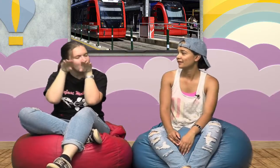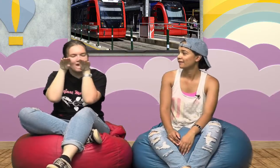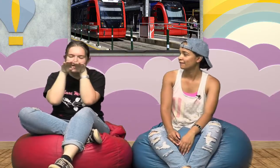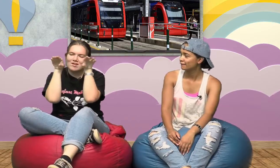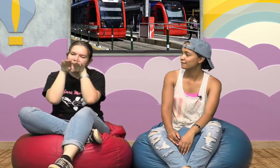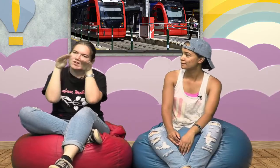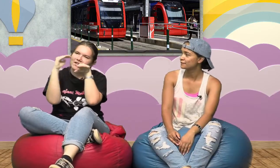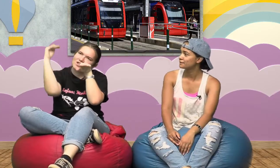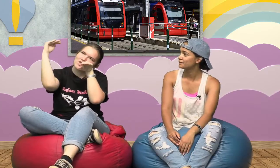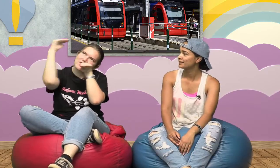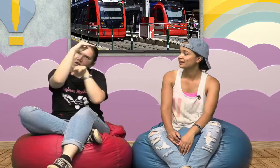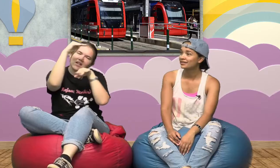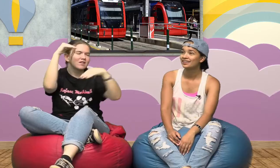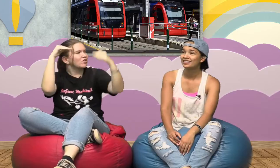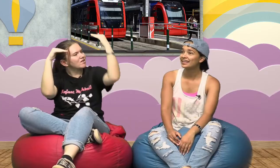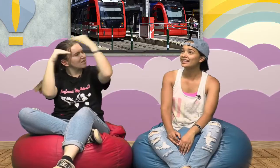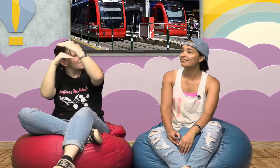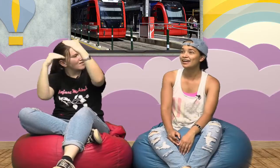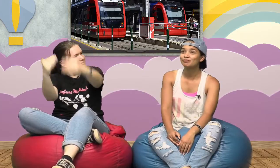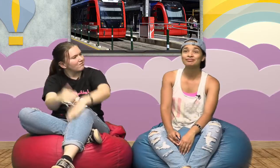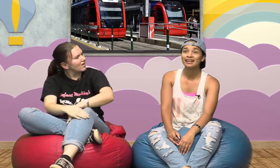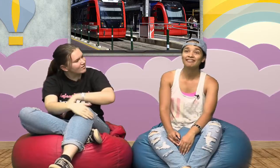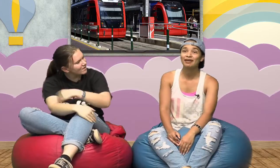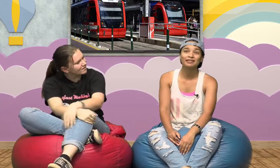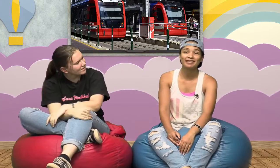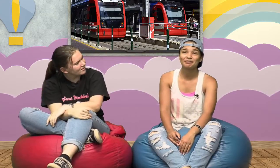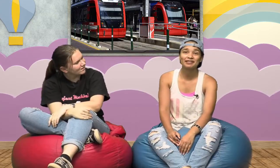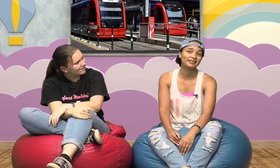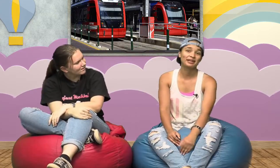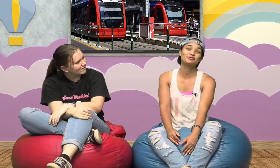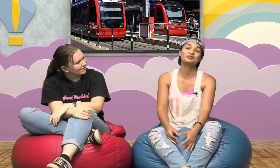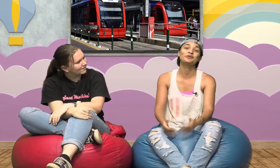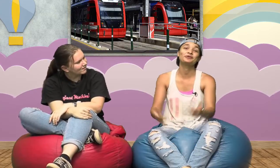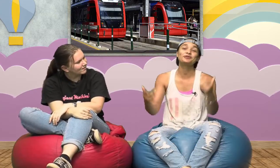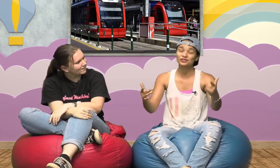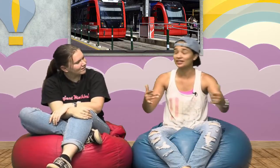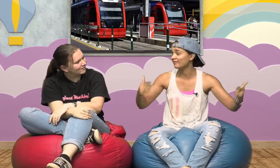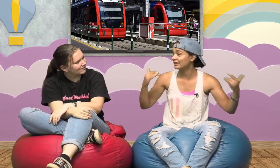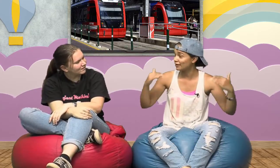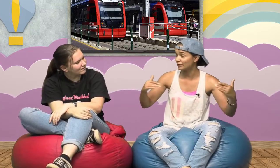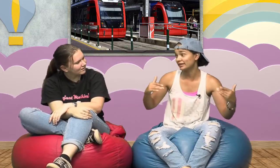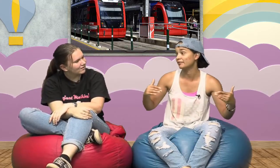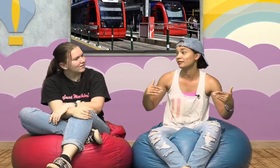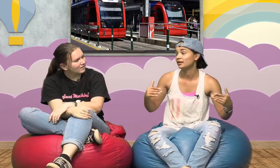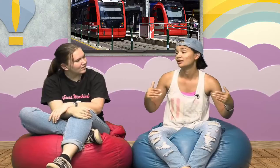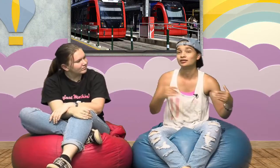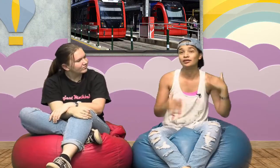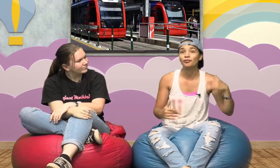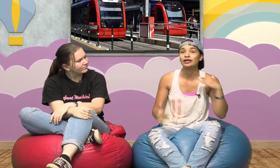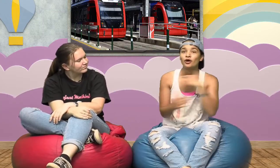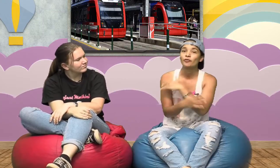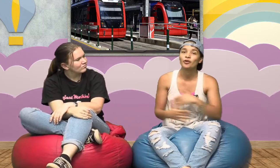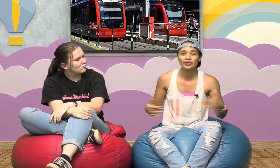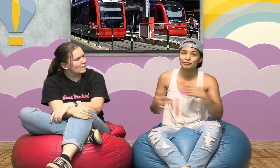time, but every single day they just go that little They level up. step every day. Level up, guys. We should also start leveling up like them. Yeah.